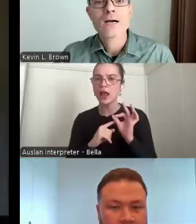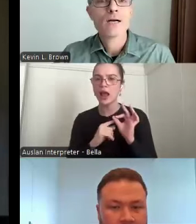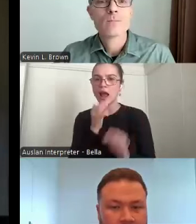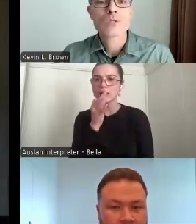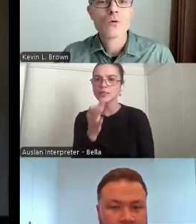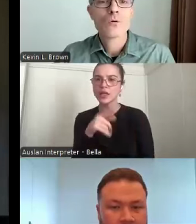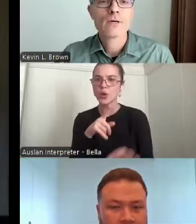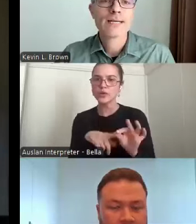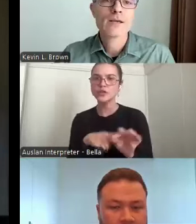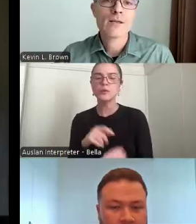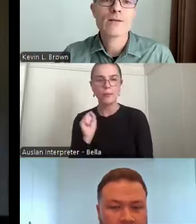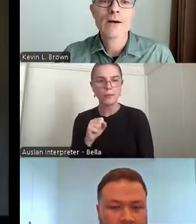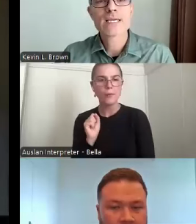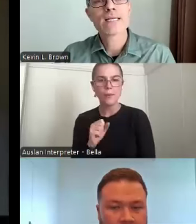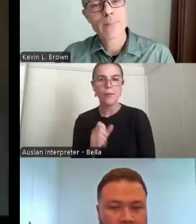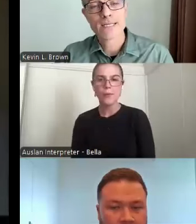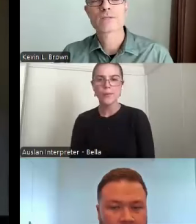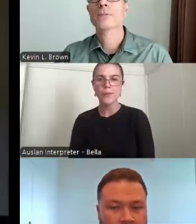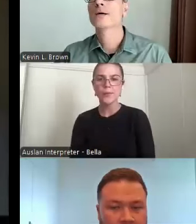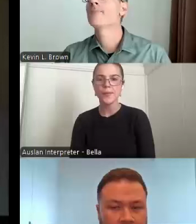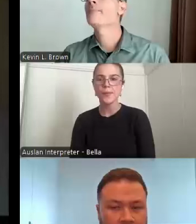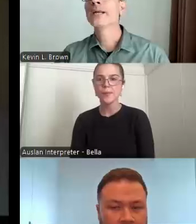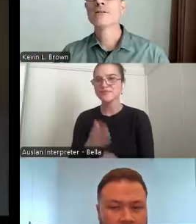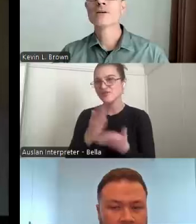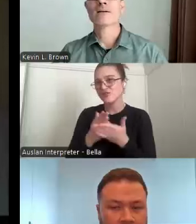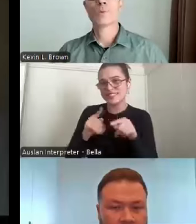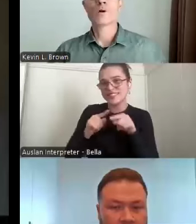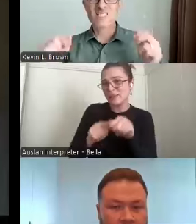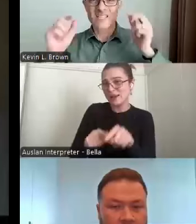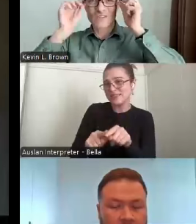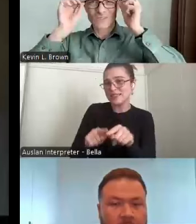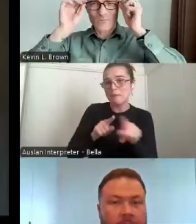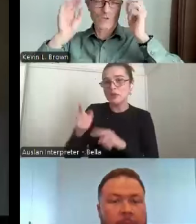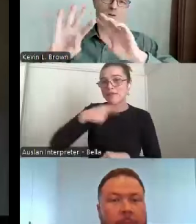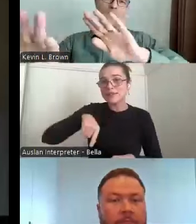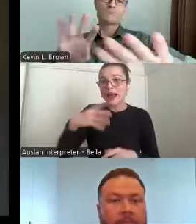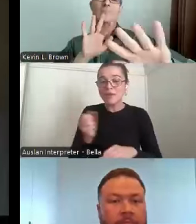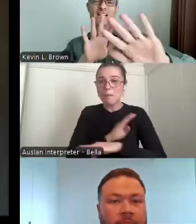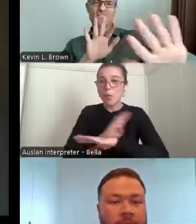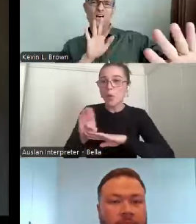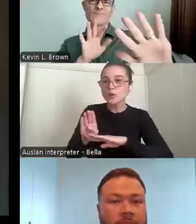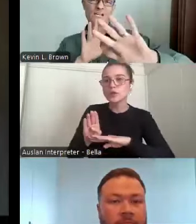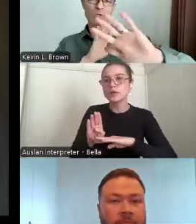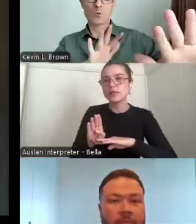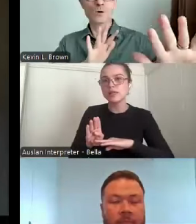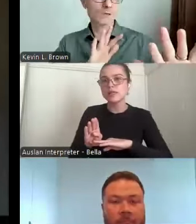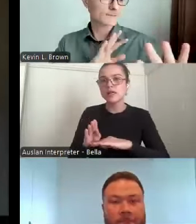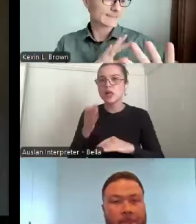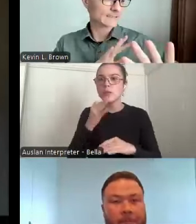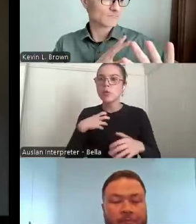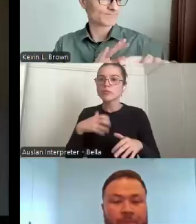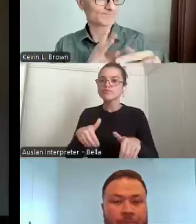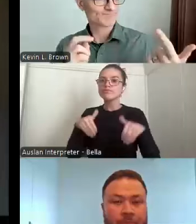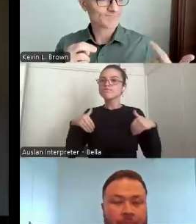Yeah, so I would say it depends. Many of us have boards that are a little more hands-off and a little more